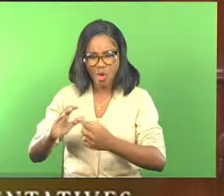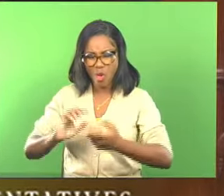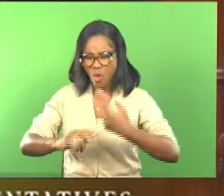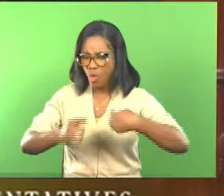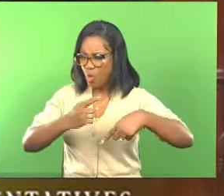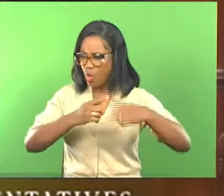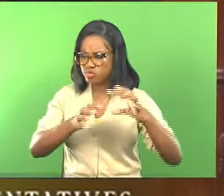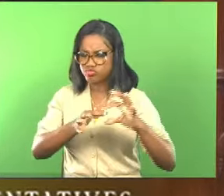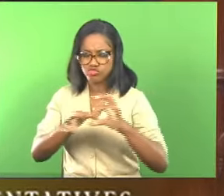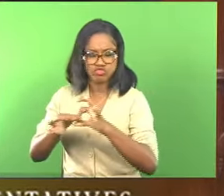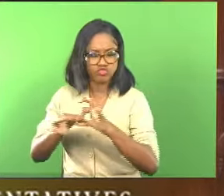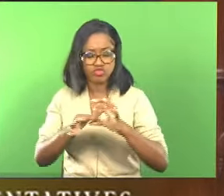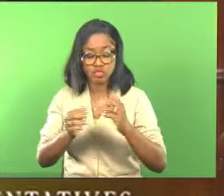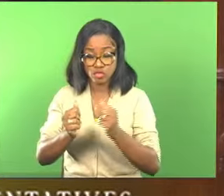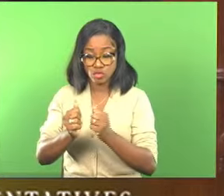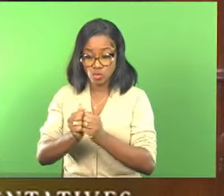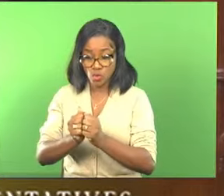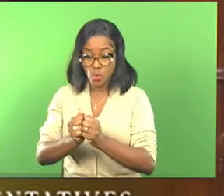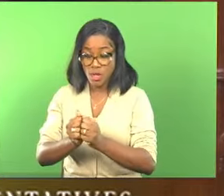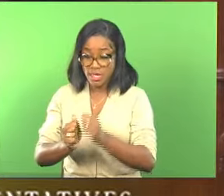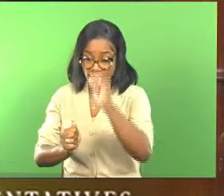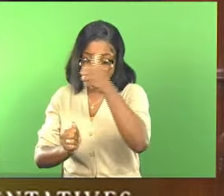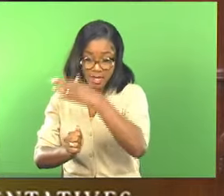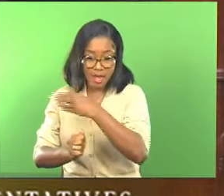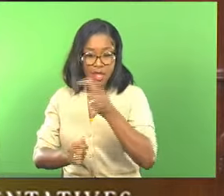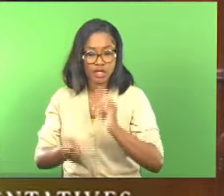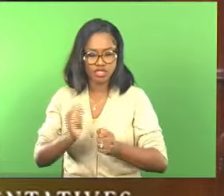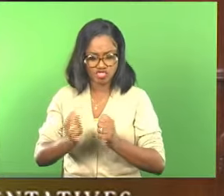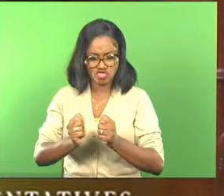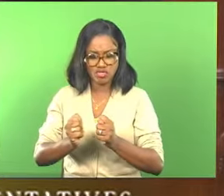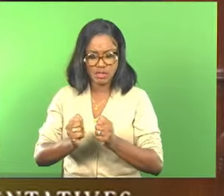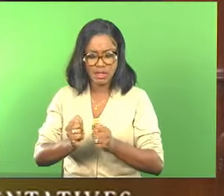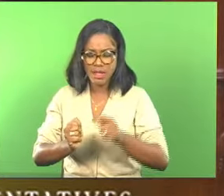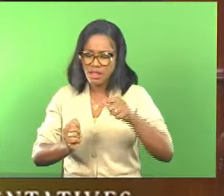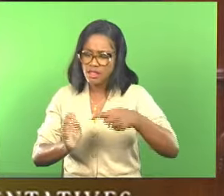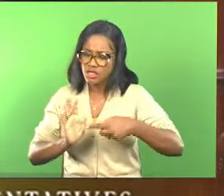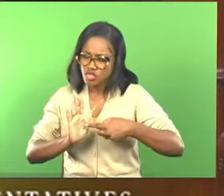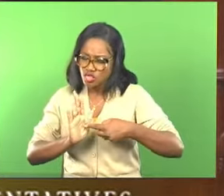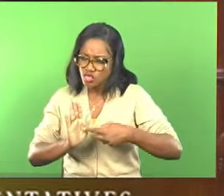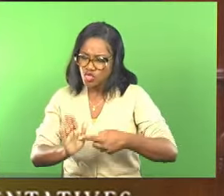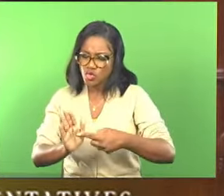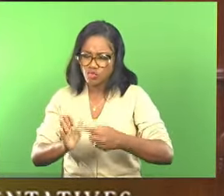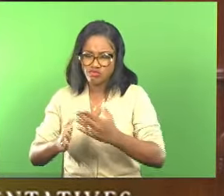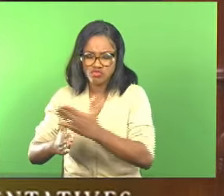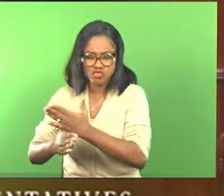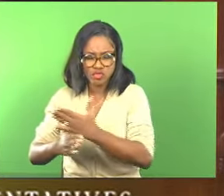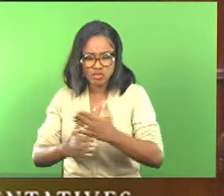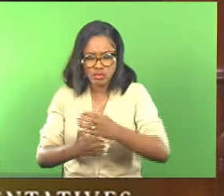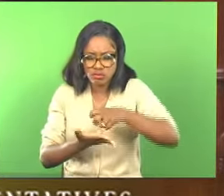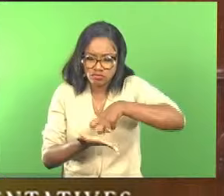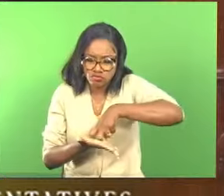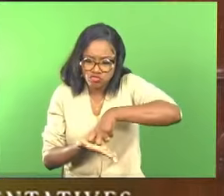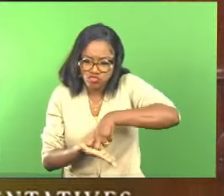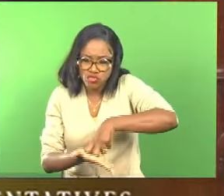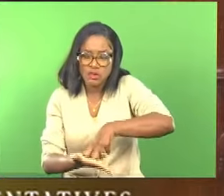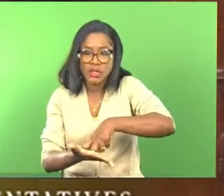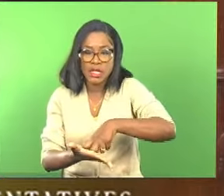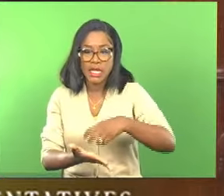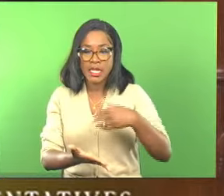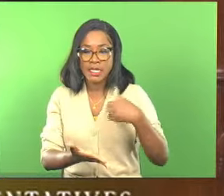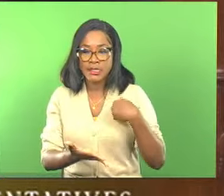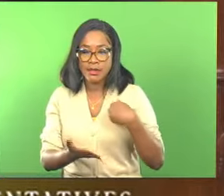nations, and these exchanges serve to reaffirm our shared commitment to